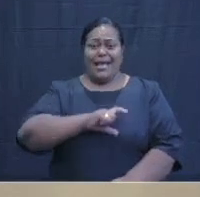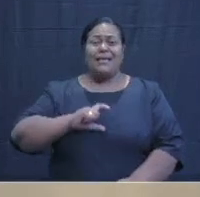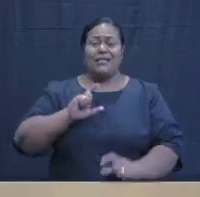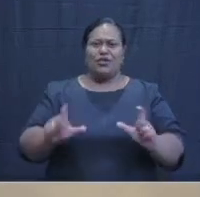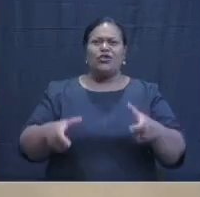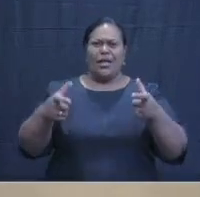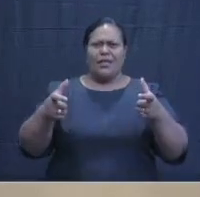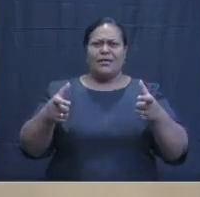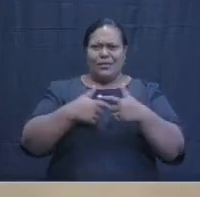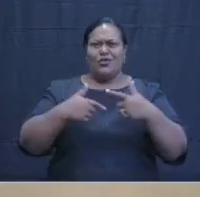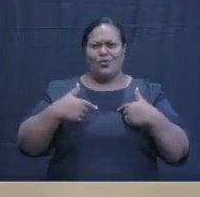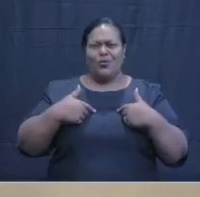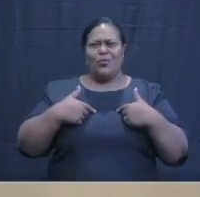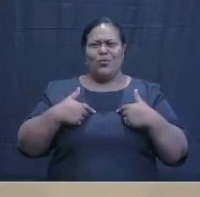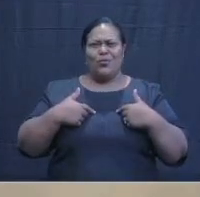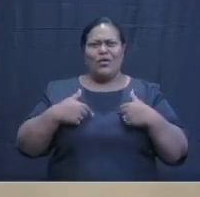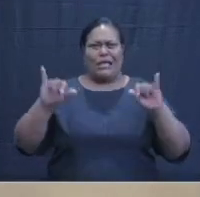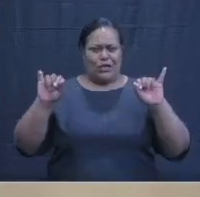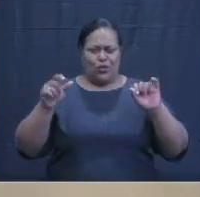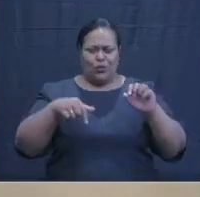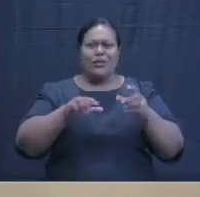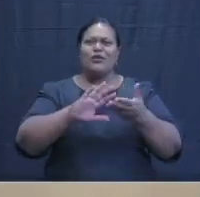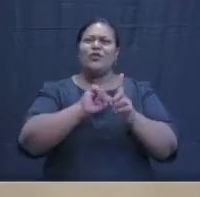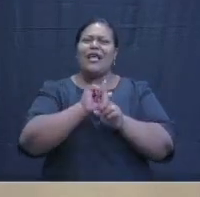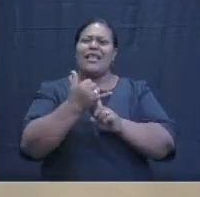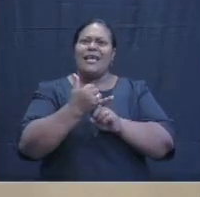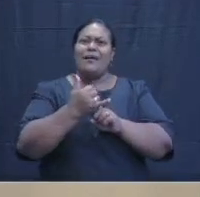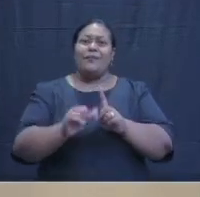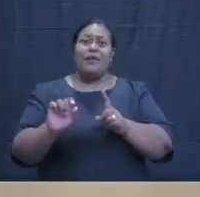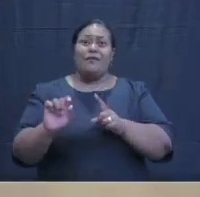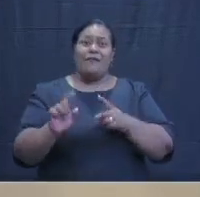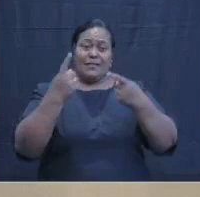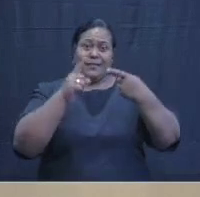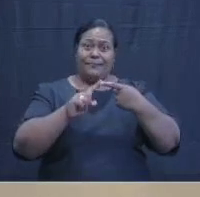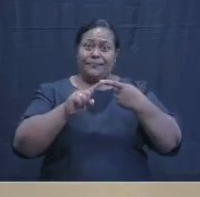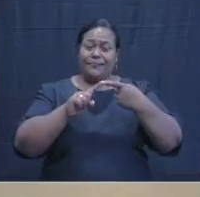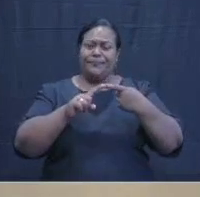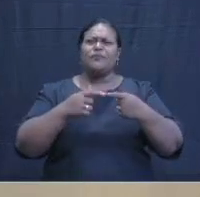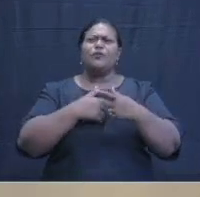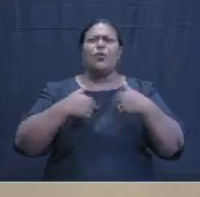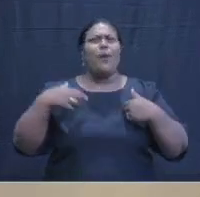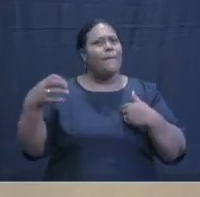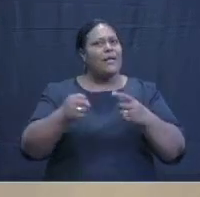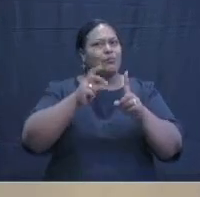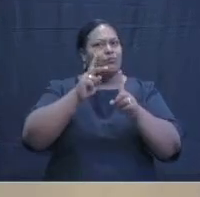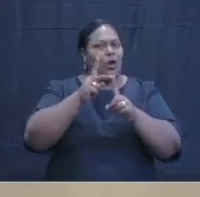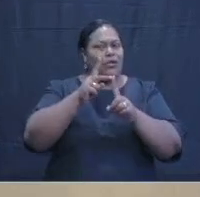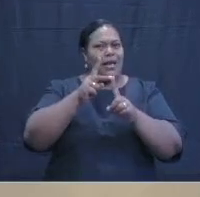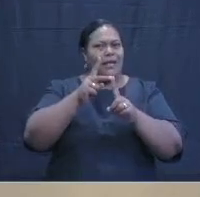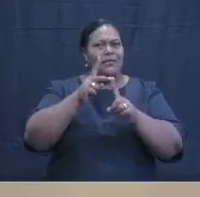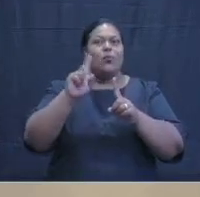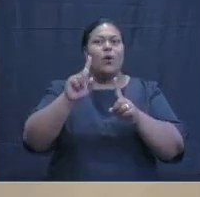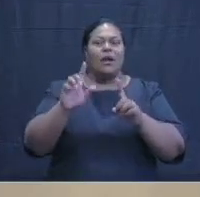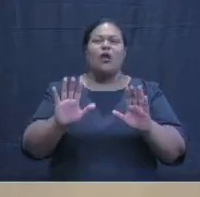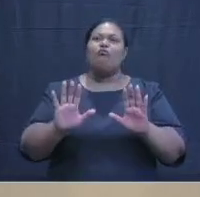that faces our society. First and foremost, we must prioritize